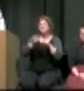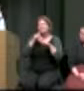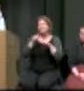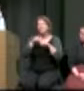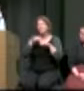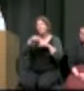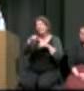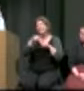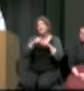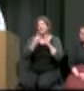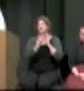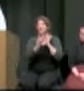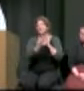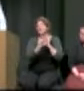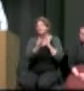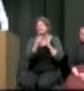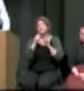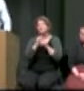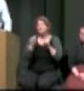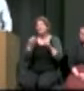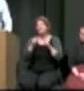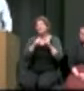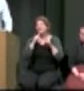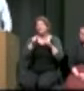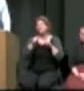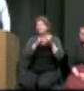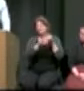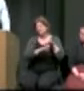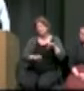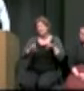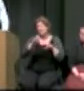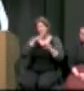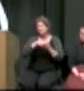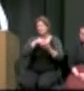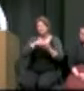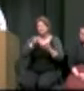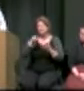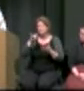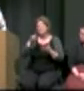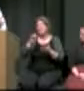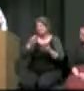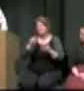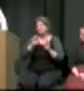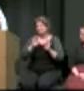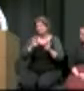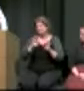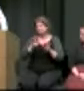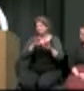and then you can see the dredge pipe being installed after everything was in.